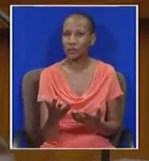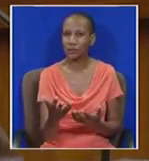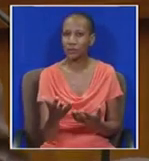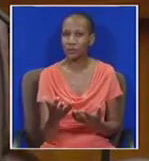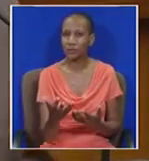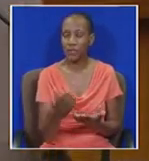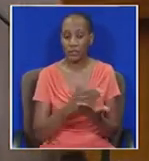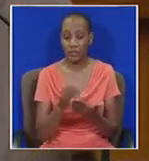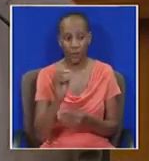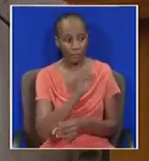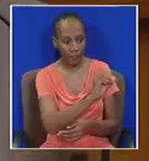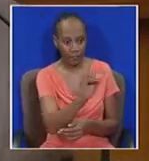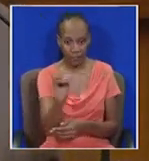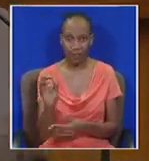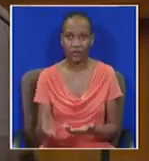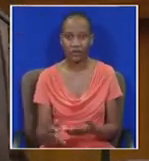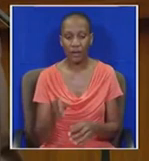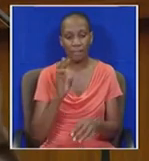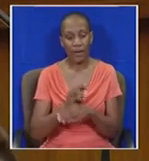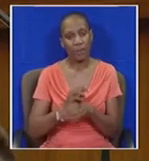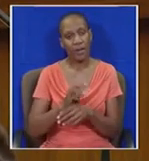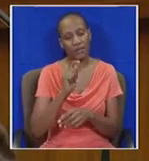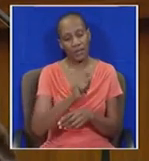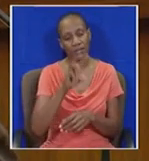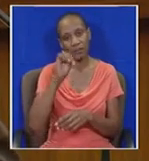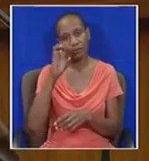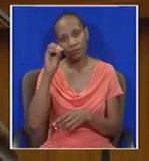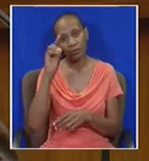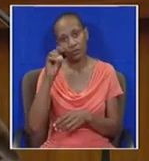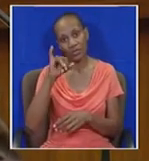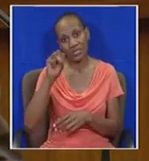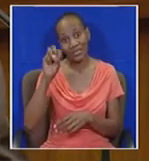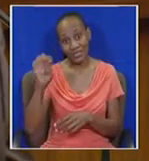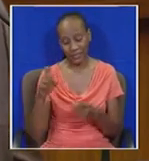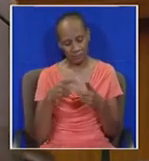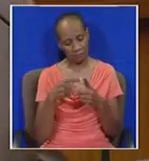benches here today, Cde Mcebisi, the first